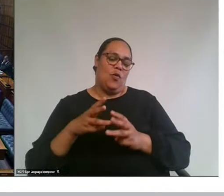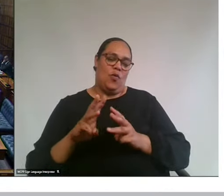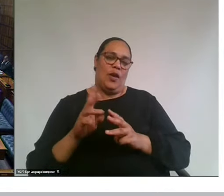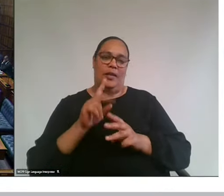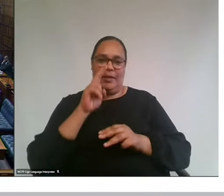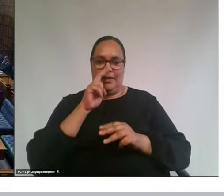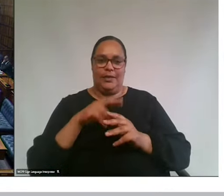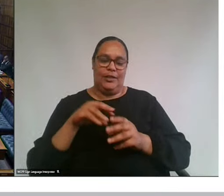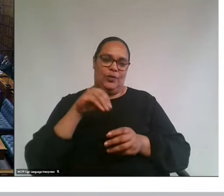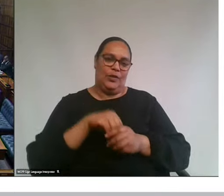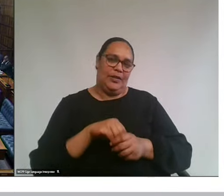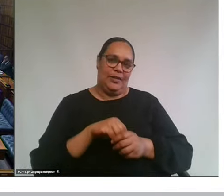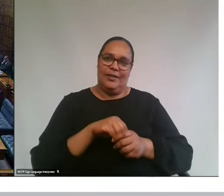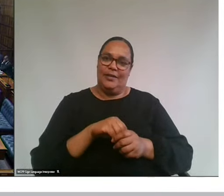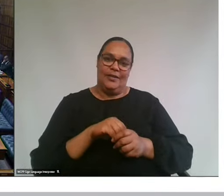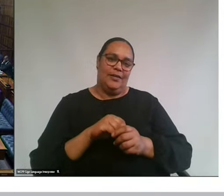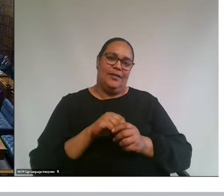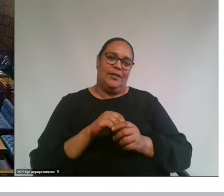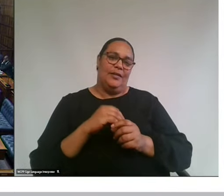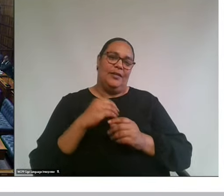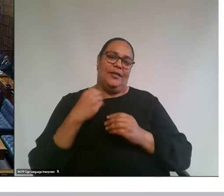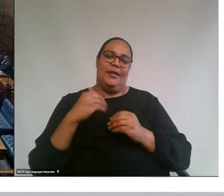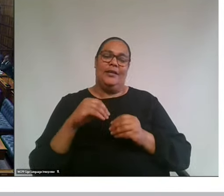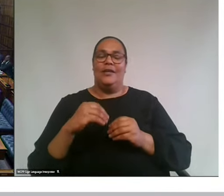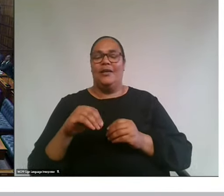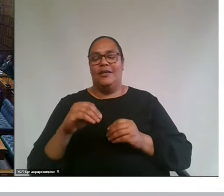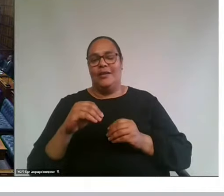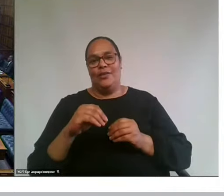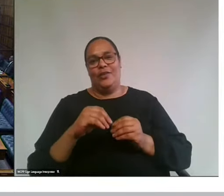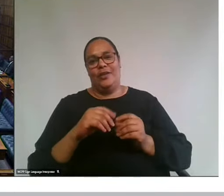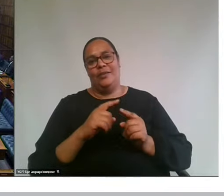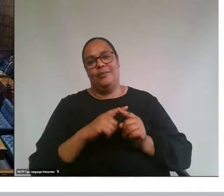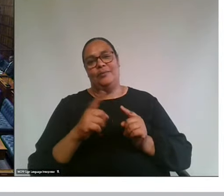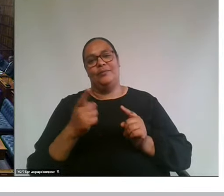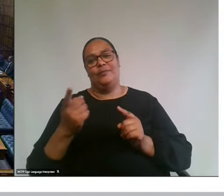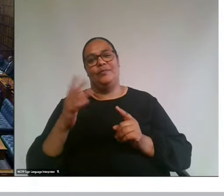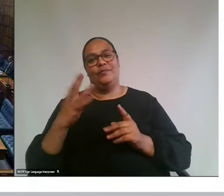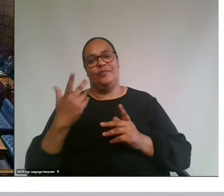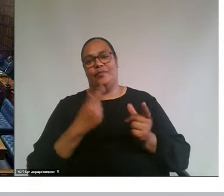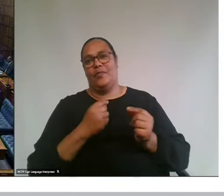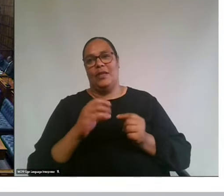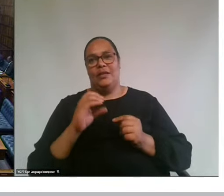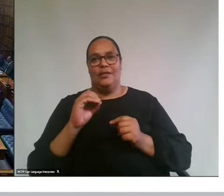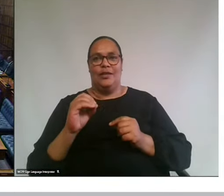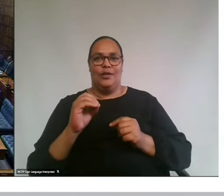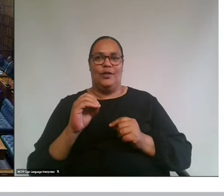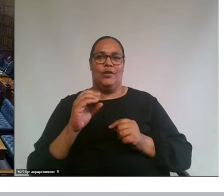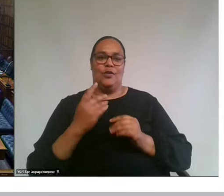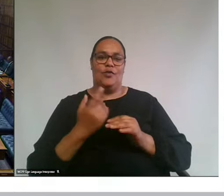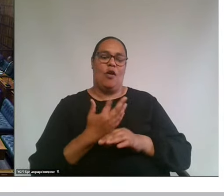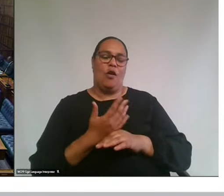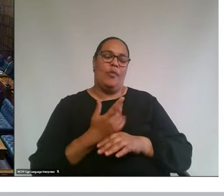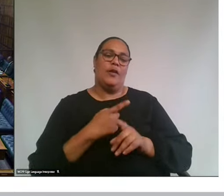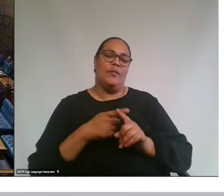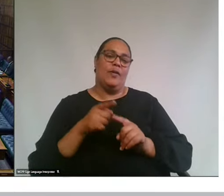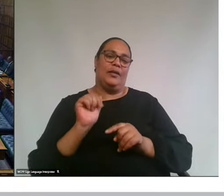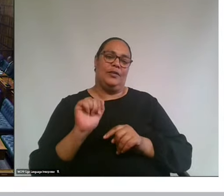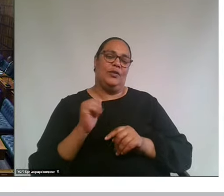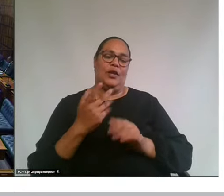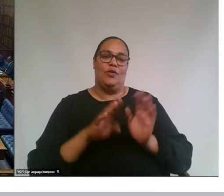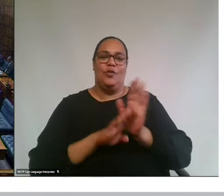to go into into industrial processes to actually because and because it's zero carbon it will actually help